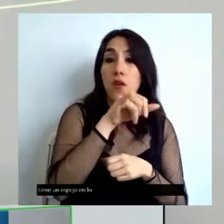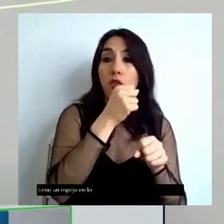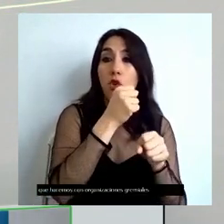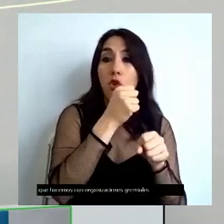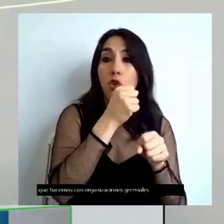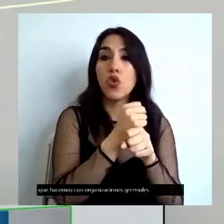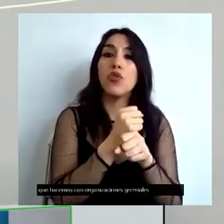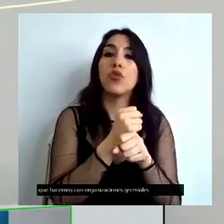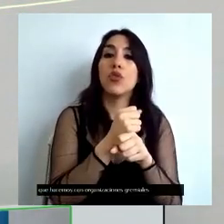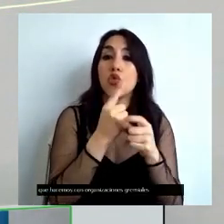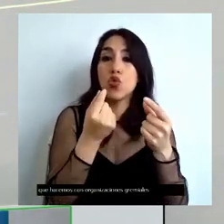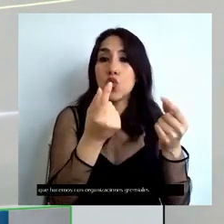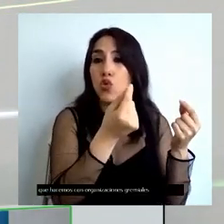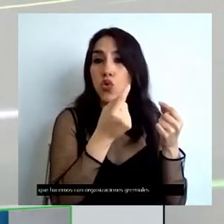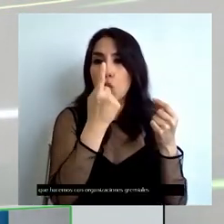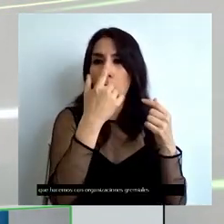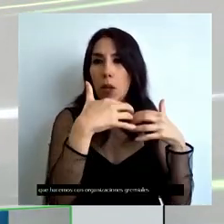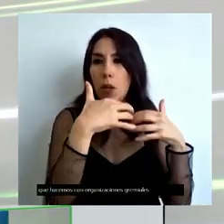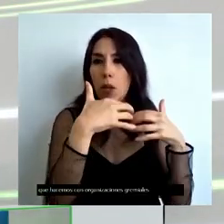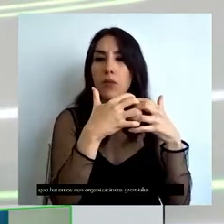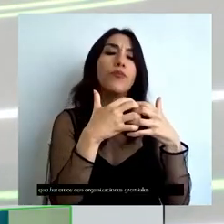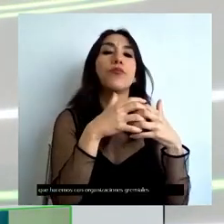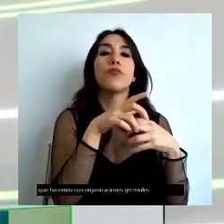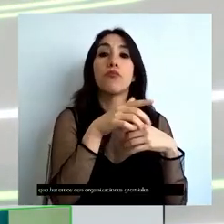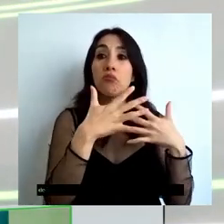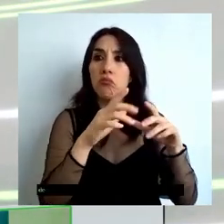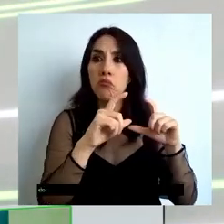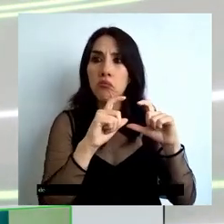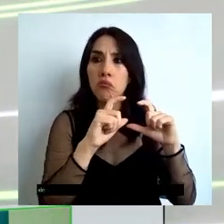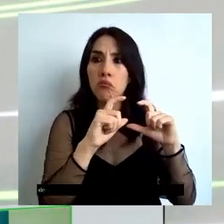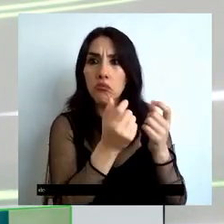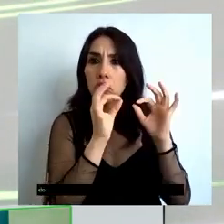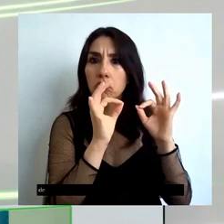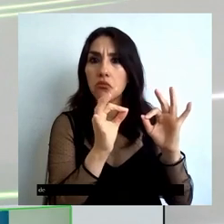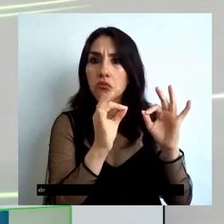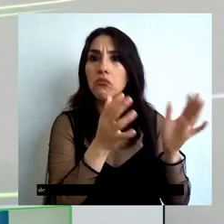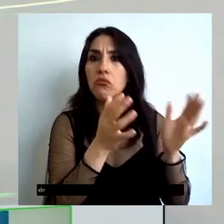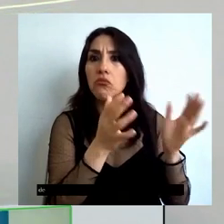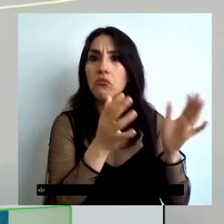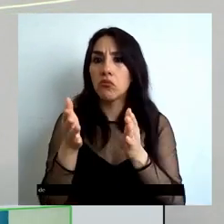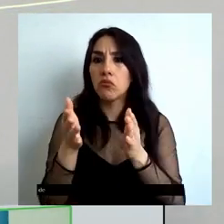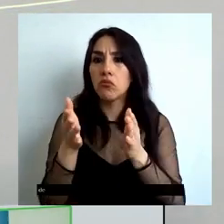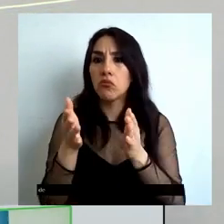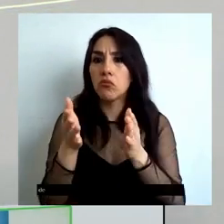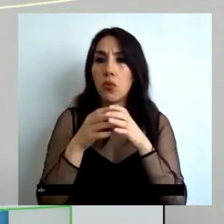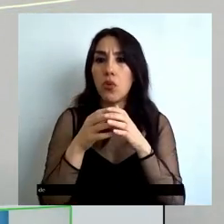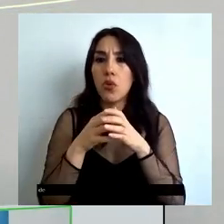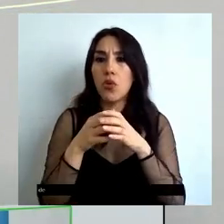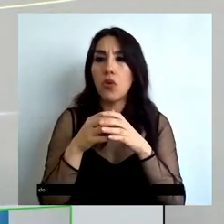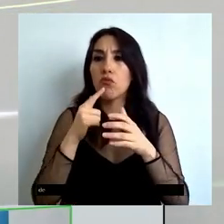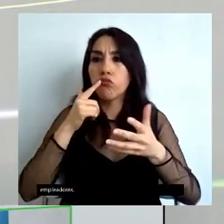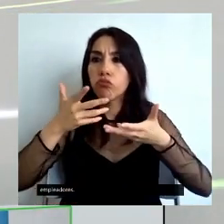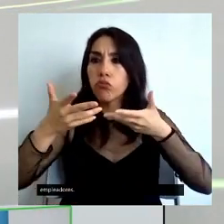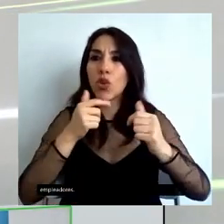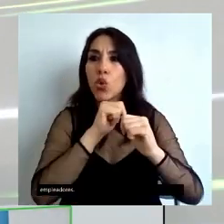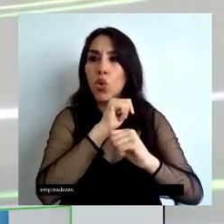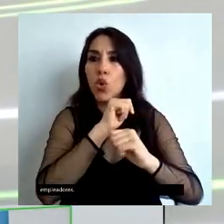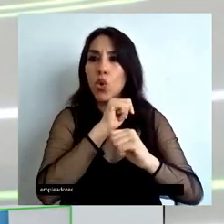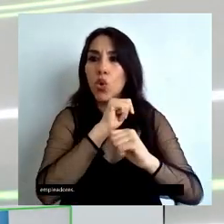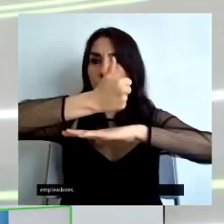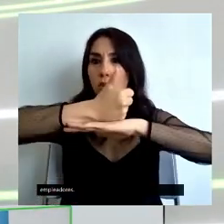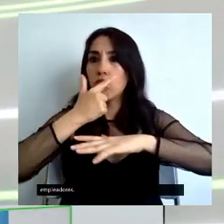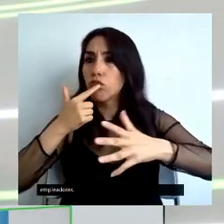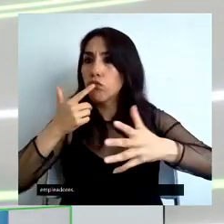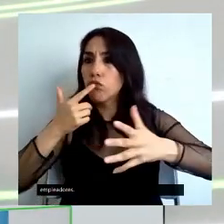do in the unions, we do with the companies, organizations, so they